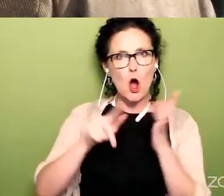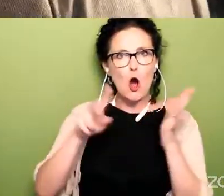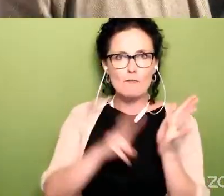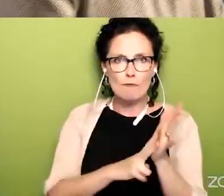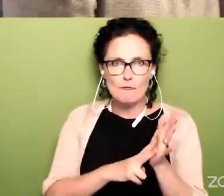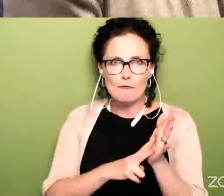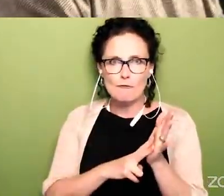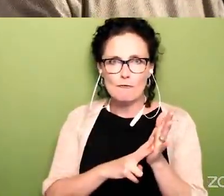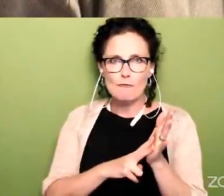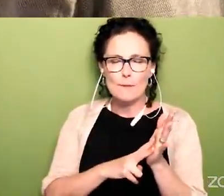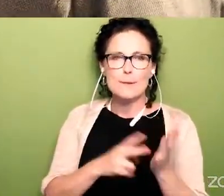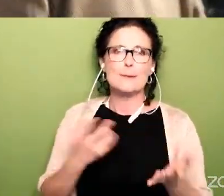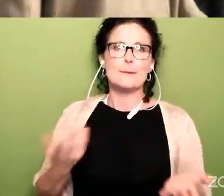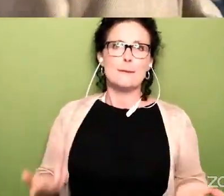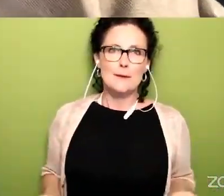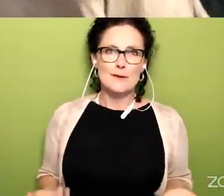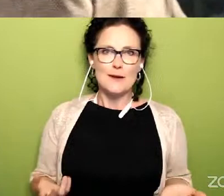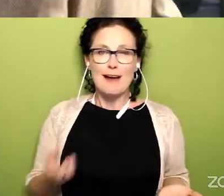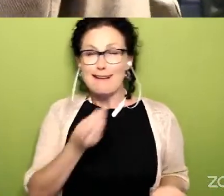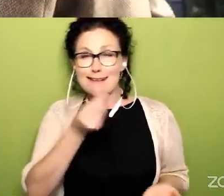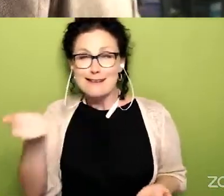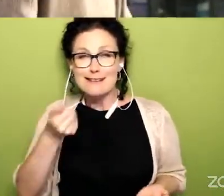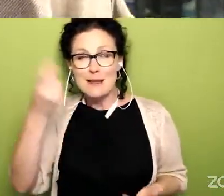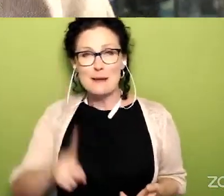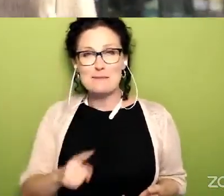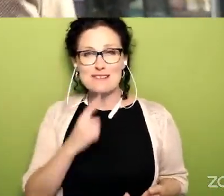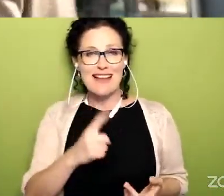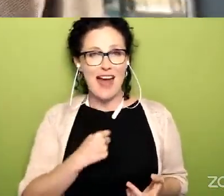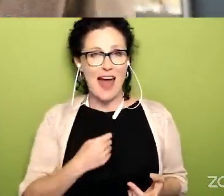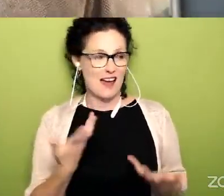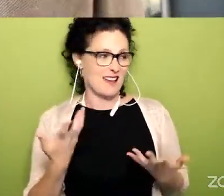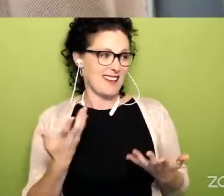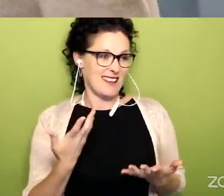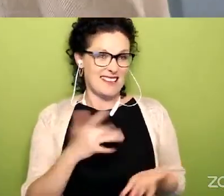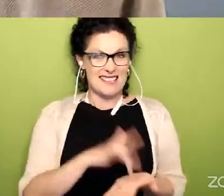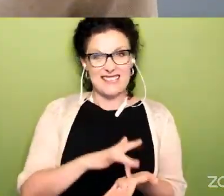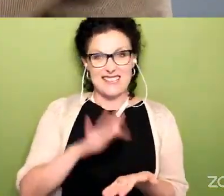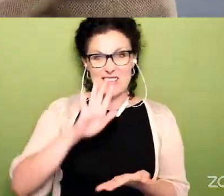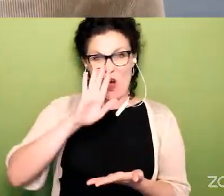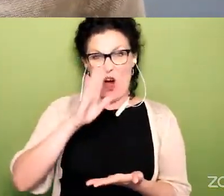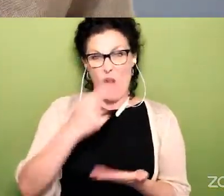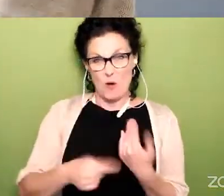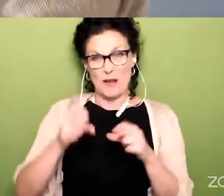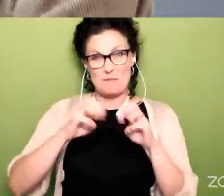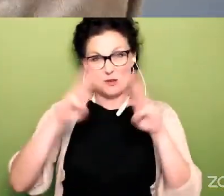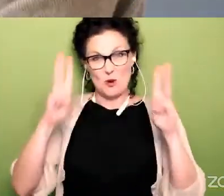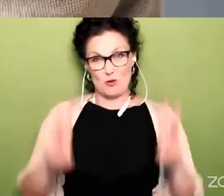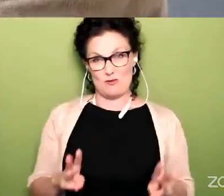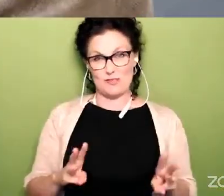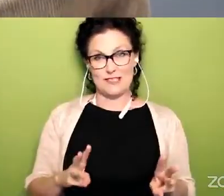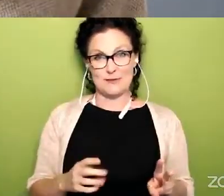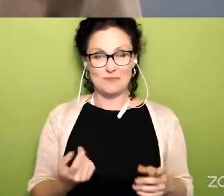we can just see faith in all corners of like wherever we are. I say Ja.